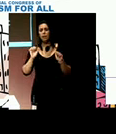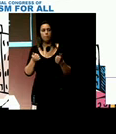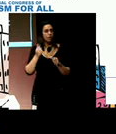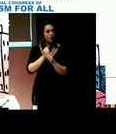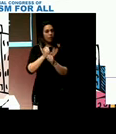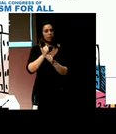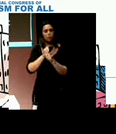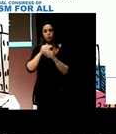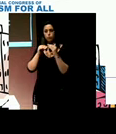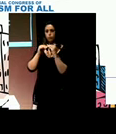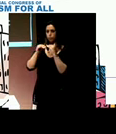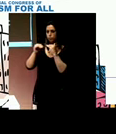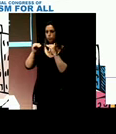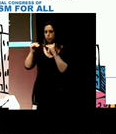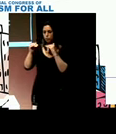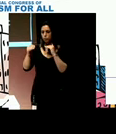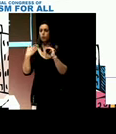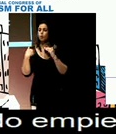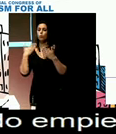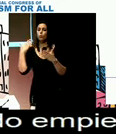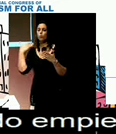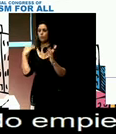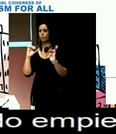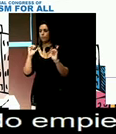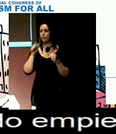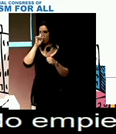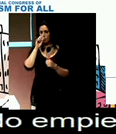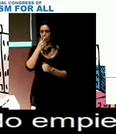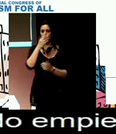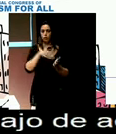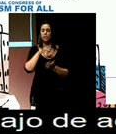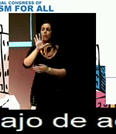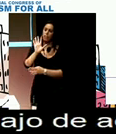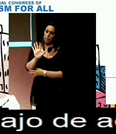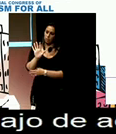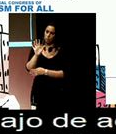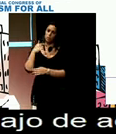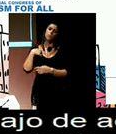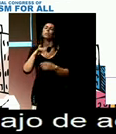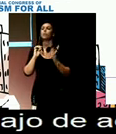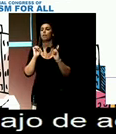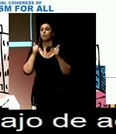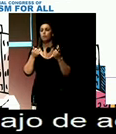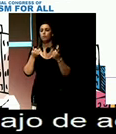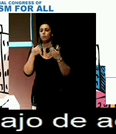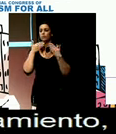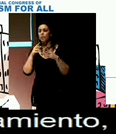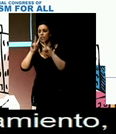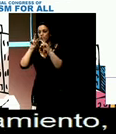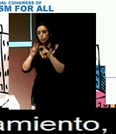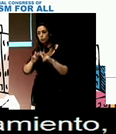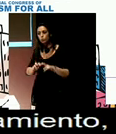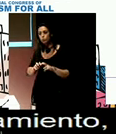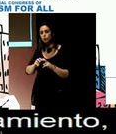When did we start the work on accessibility at the City Council? It started in 2005, and we started with a study,